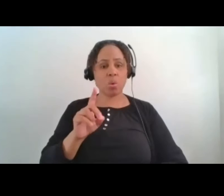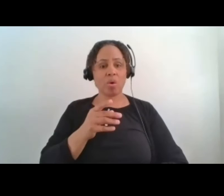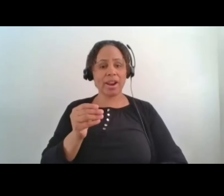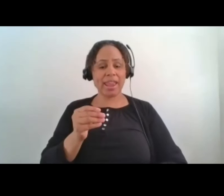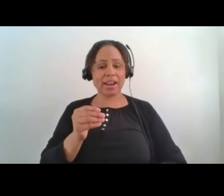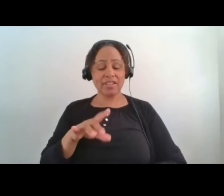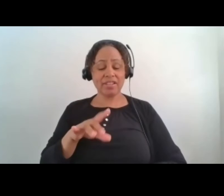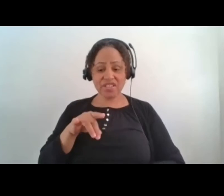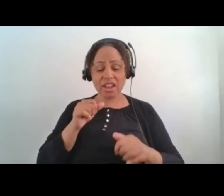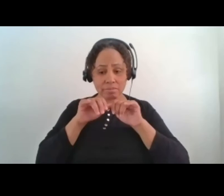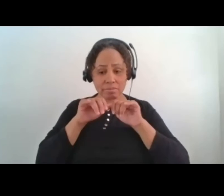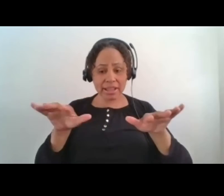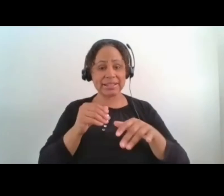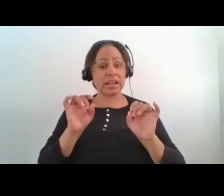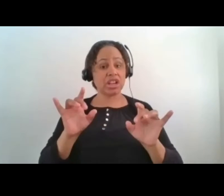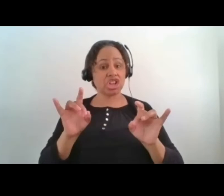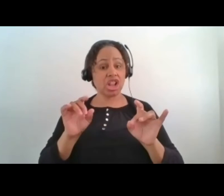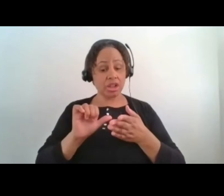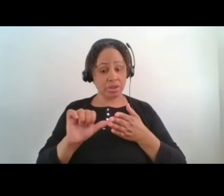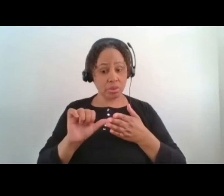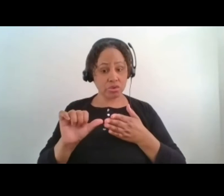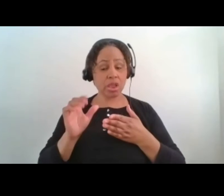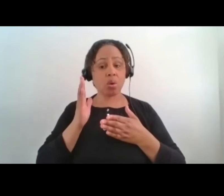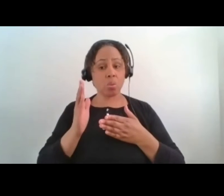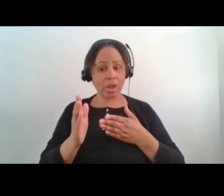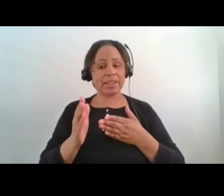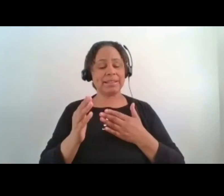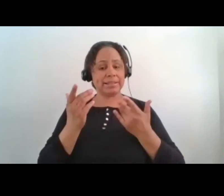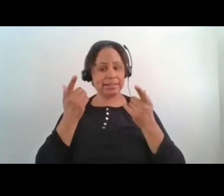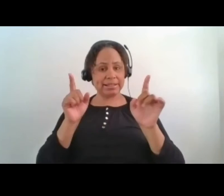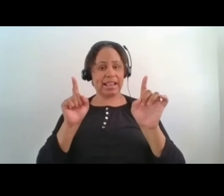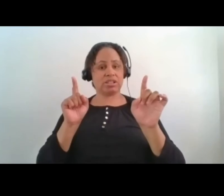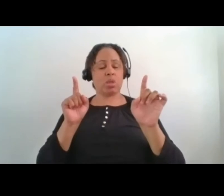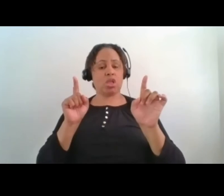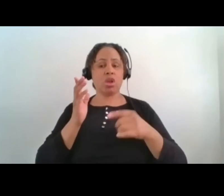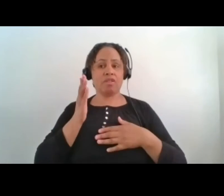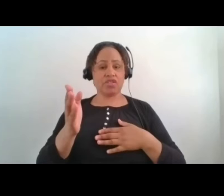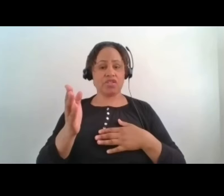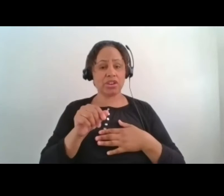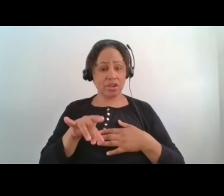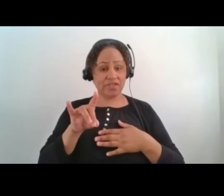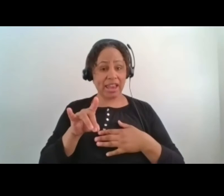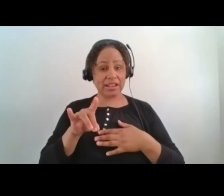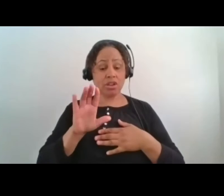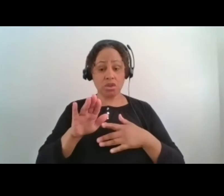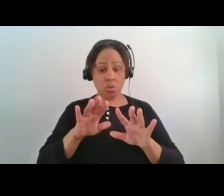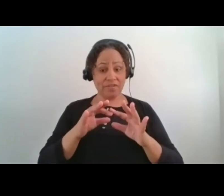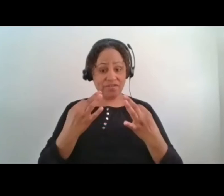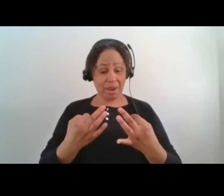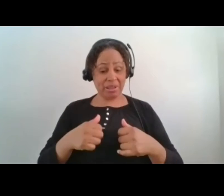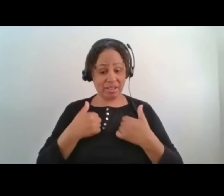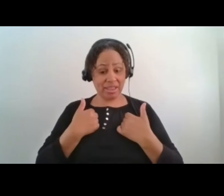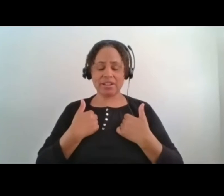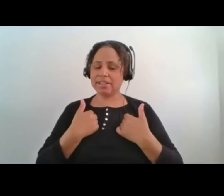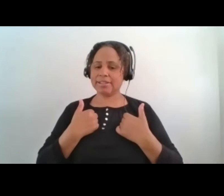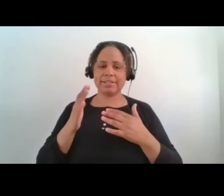these procedures that they'll be successful moving forward. And you'll find, having your family around is the biggest blessing. May Allah subhanahu wa ta'ala